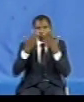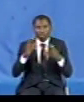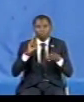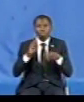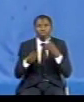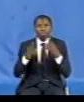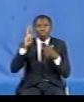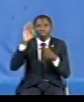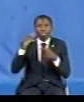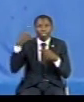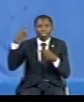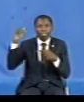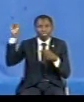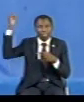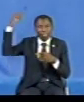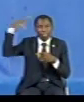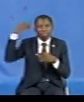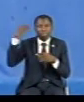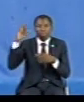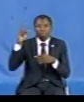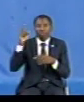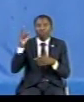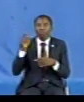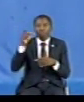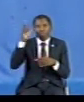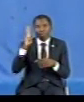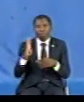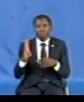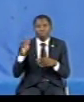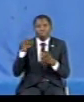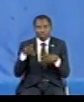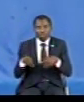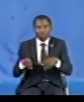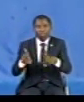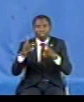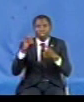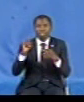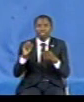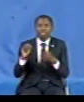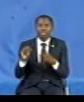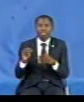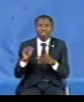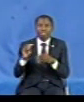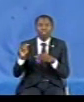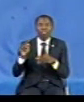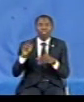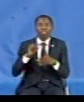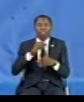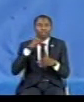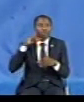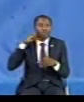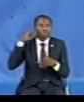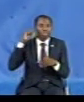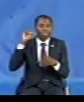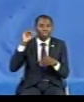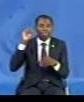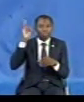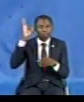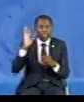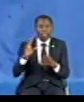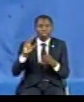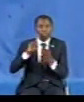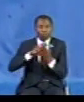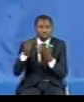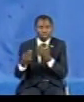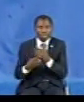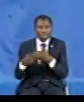God, during the minister's conference, God touched me. Praise the Lord. Our daddy in